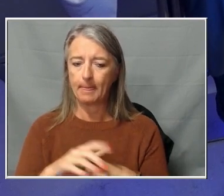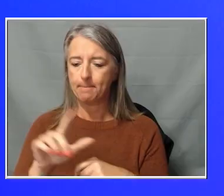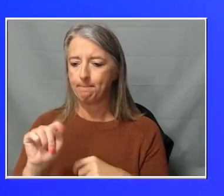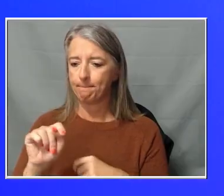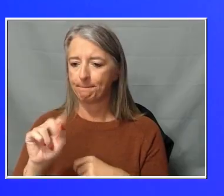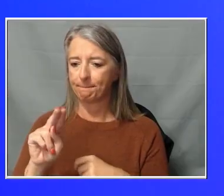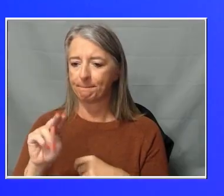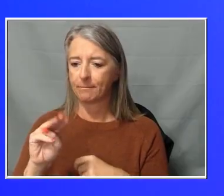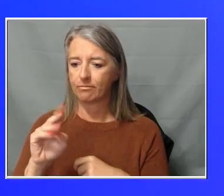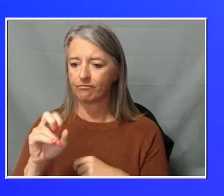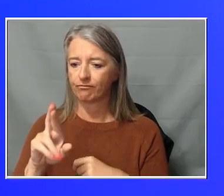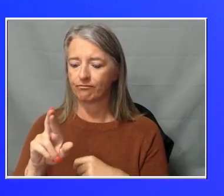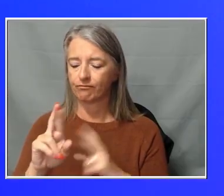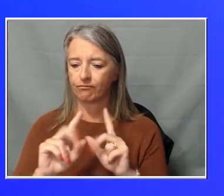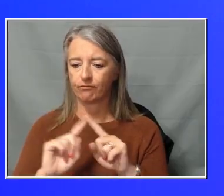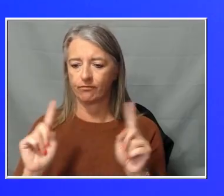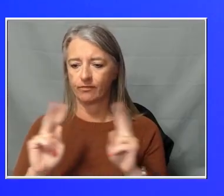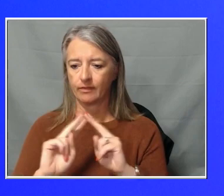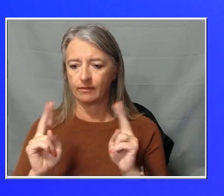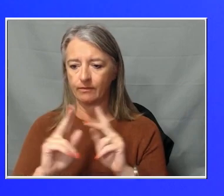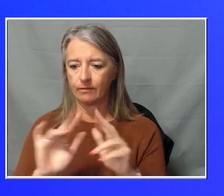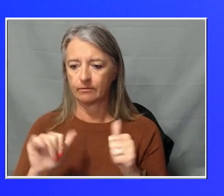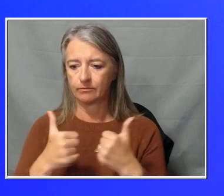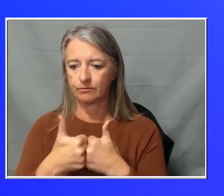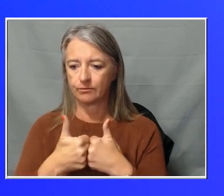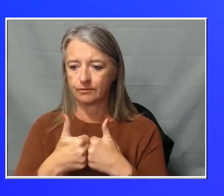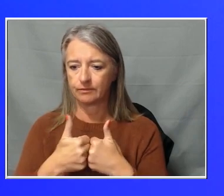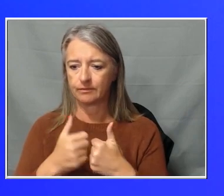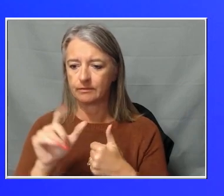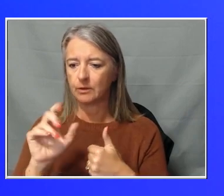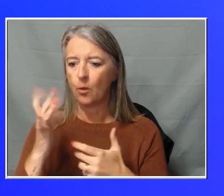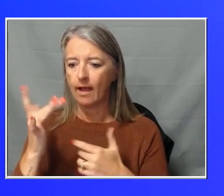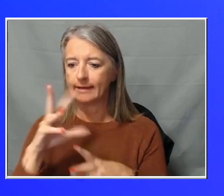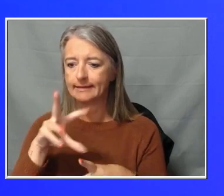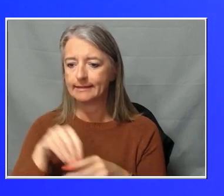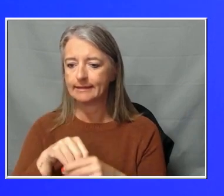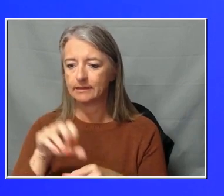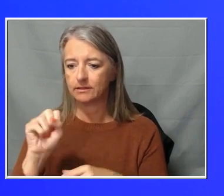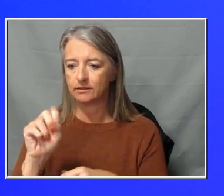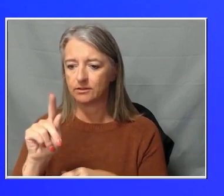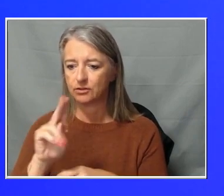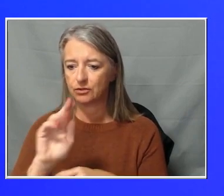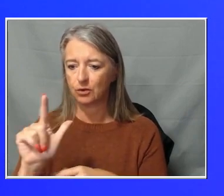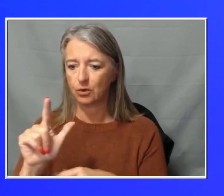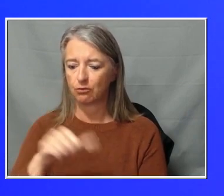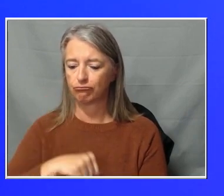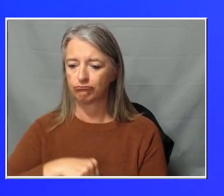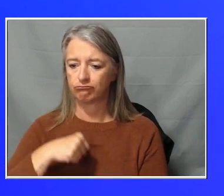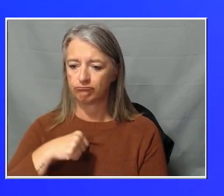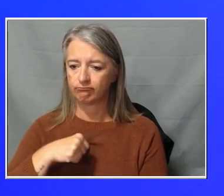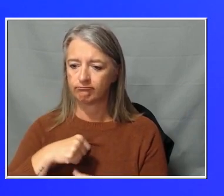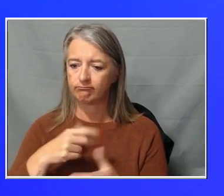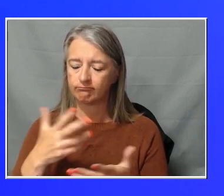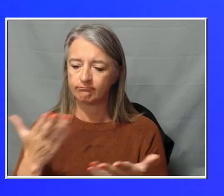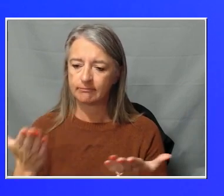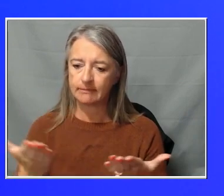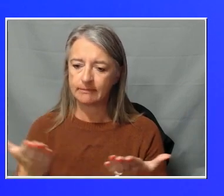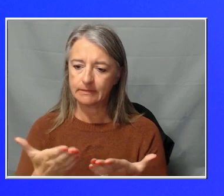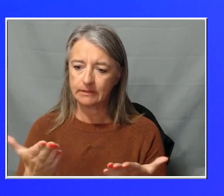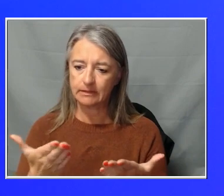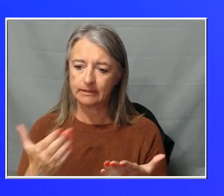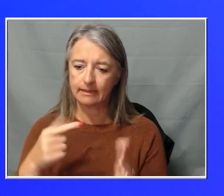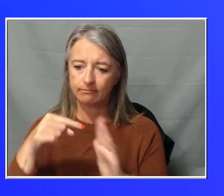always very, very challenging. Skull-based tumors are very challenging, and we are very proud and happy here at KU to have a